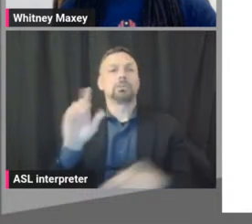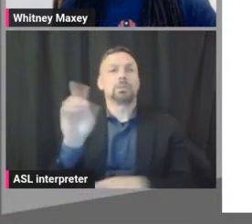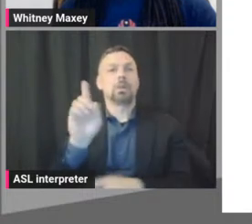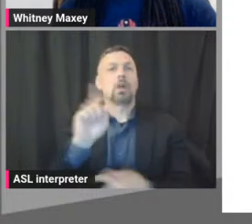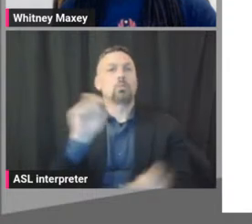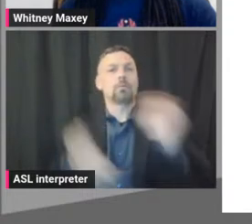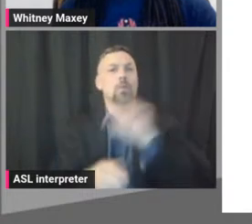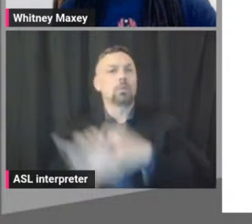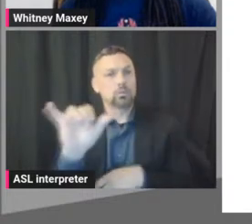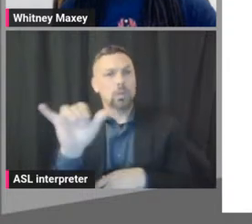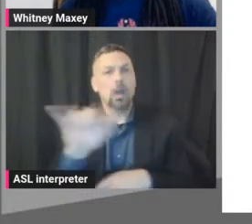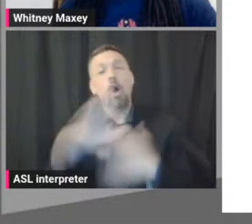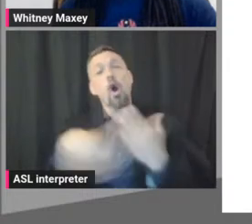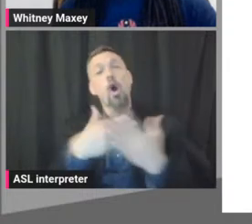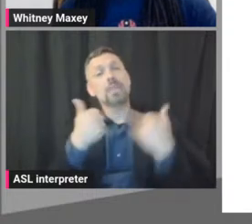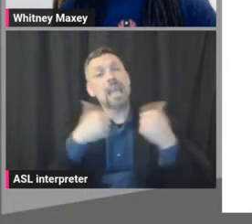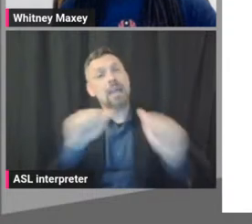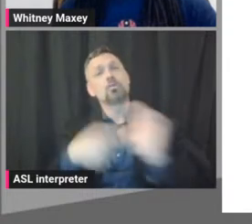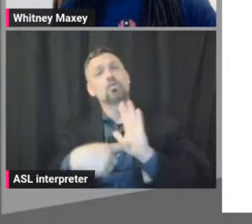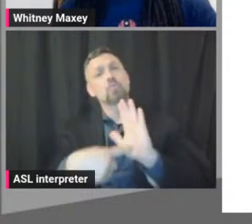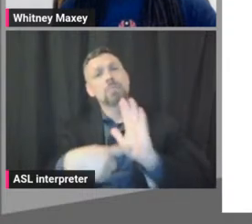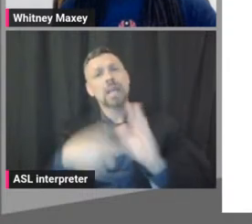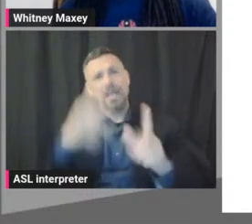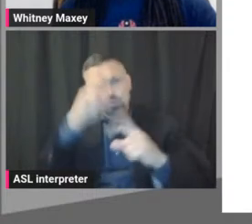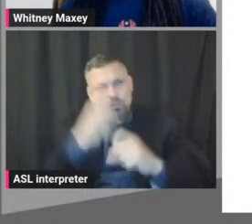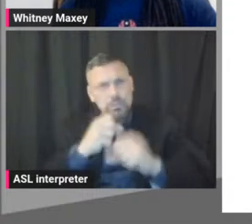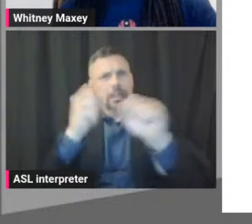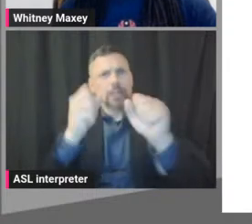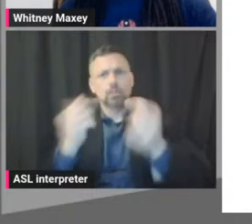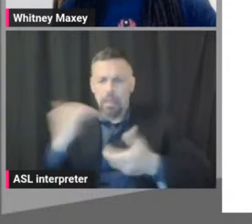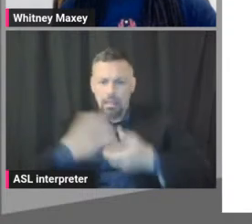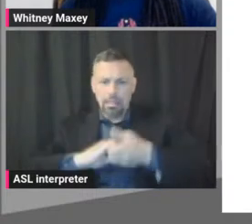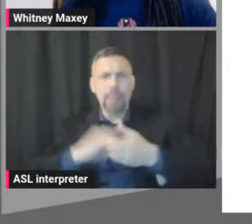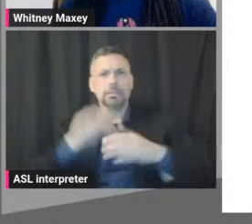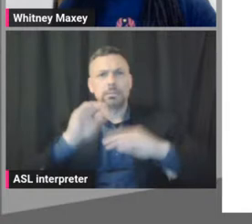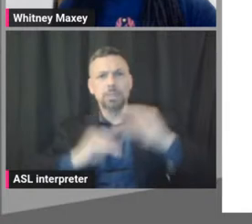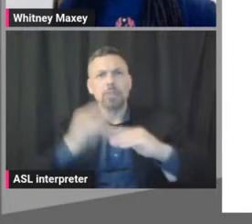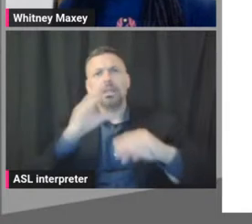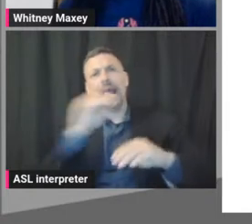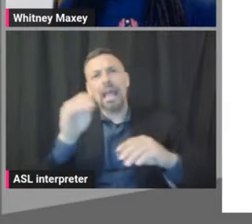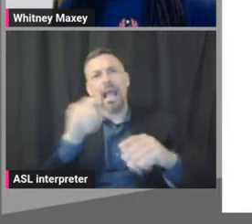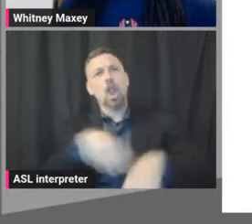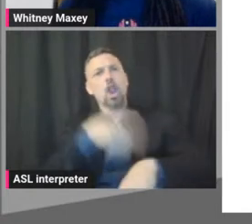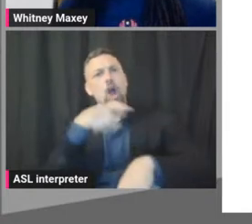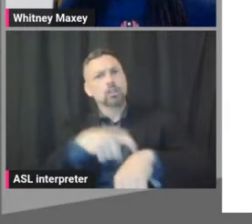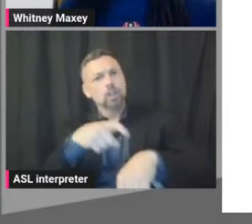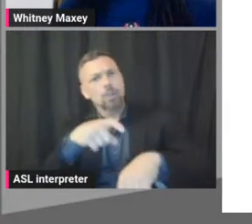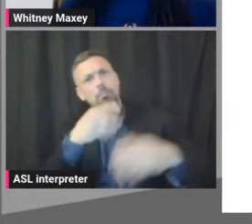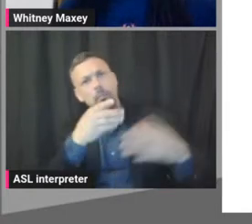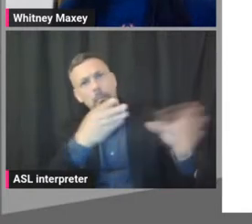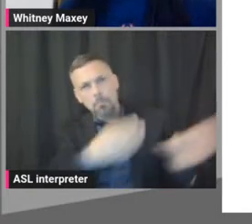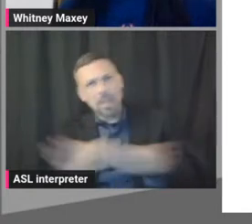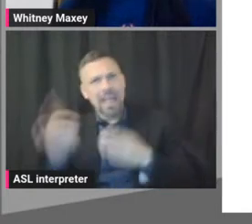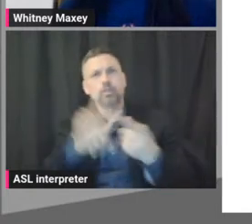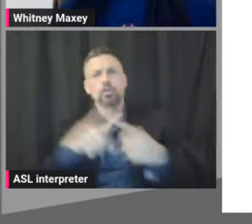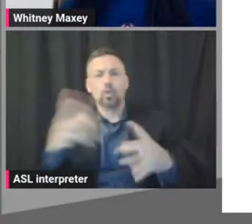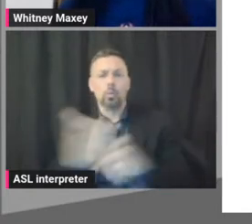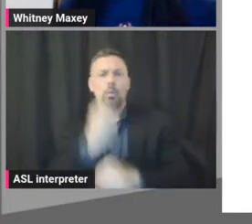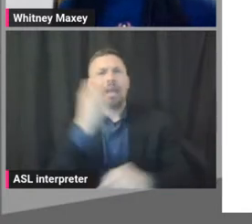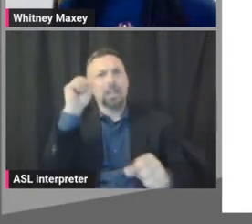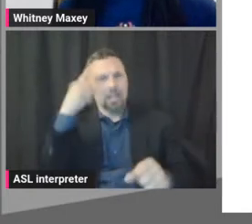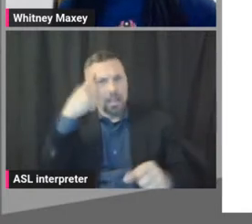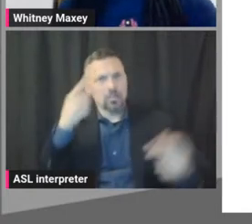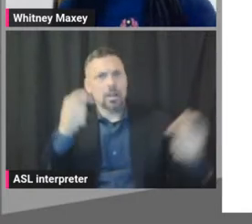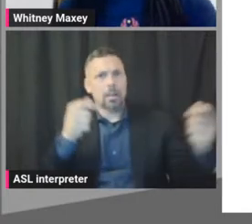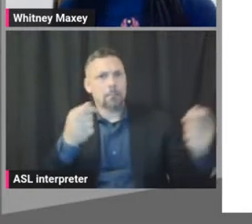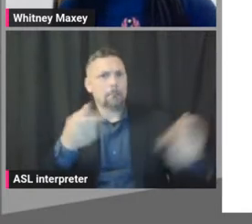And all of these efforts represent strategic alliance building and long-term plans to win governing power in the